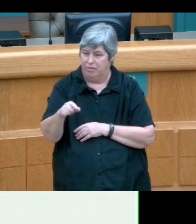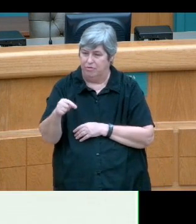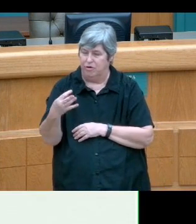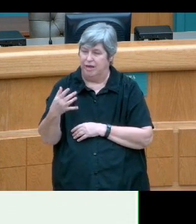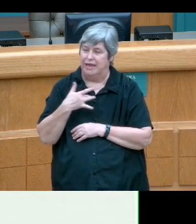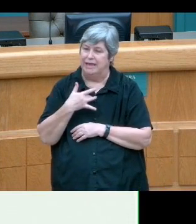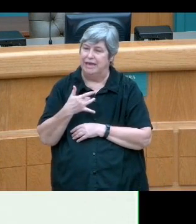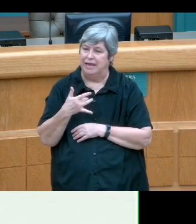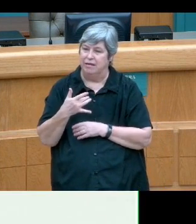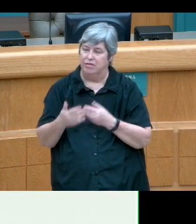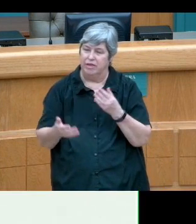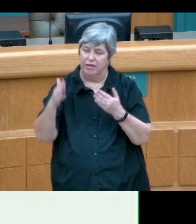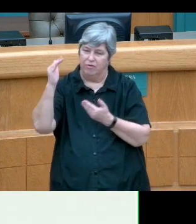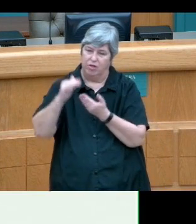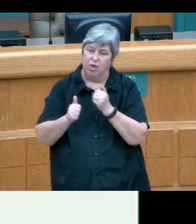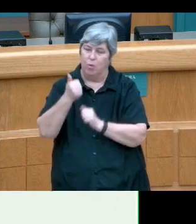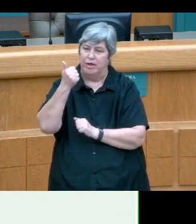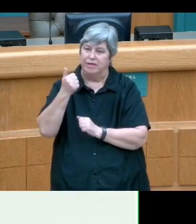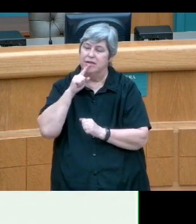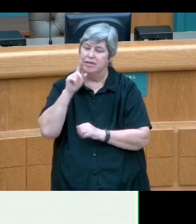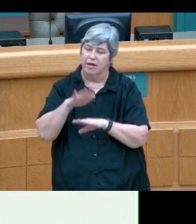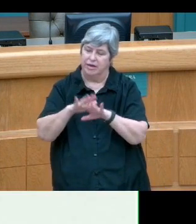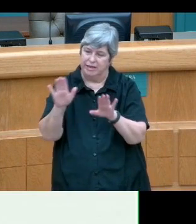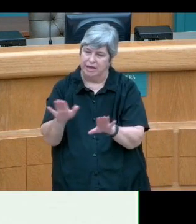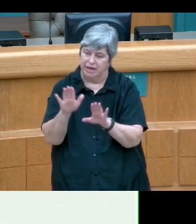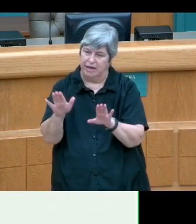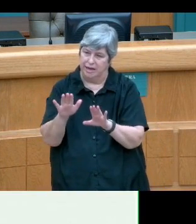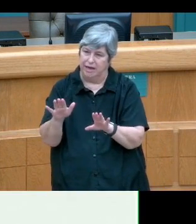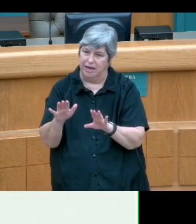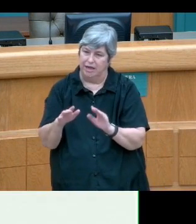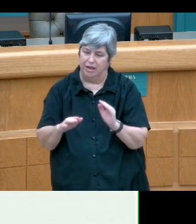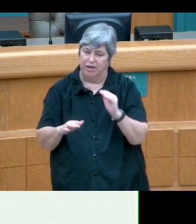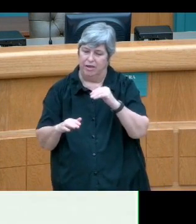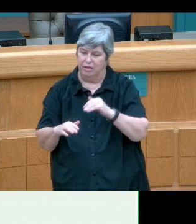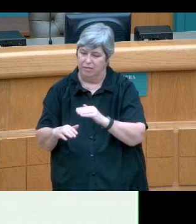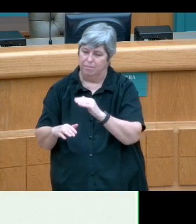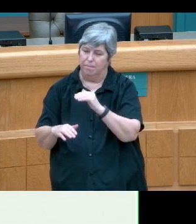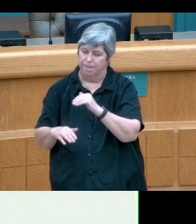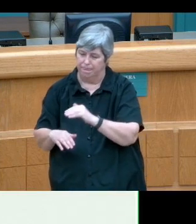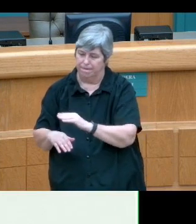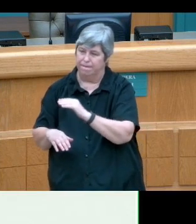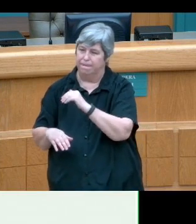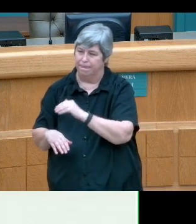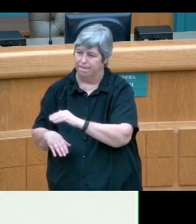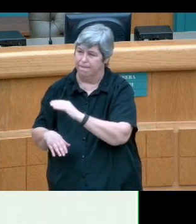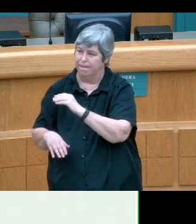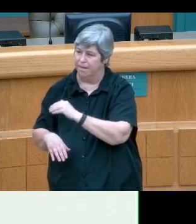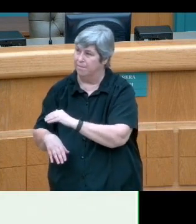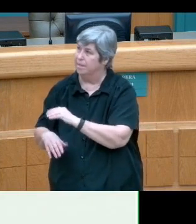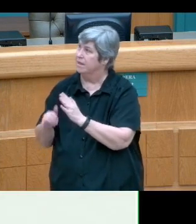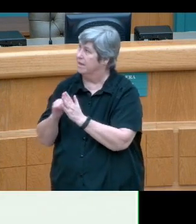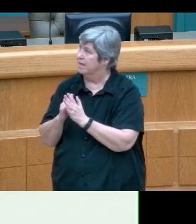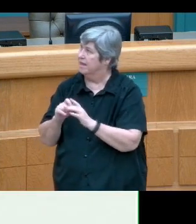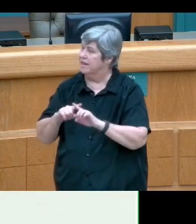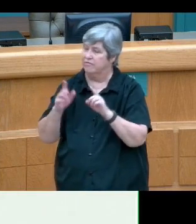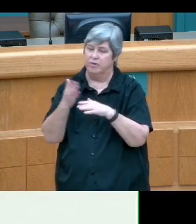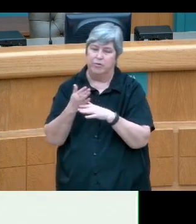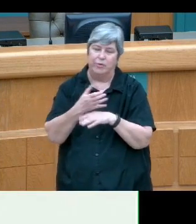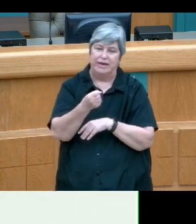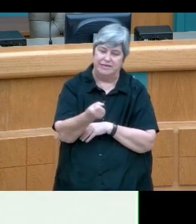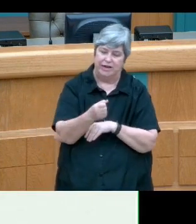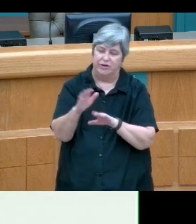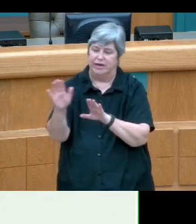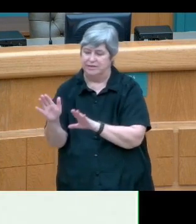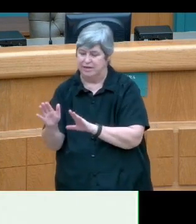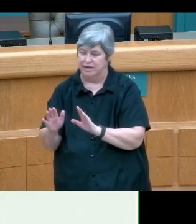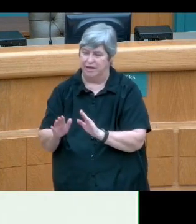always happening on Sunday, so when you see those bumps that are going up and down, that jagged bump in the points, that's the difference between Saturday and